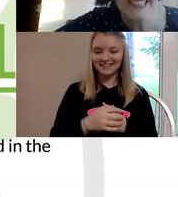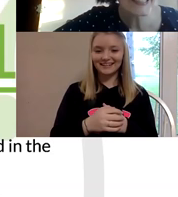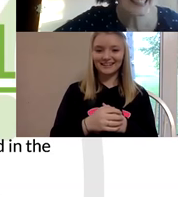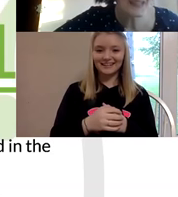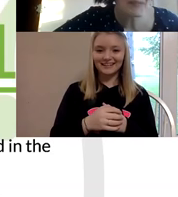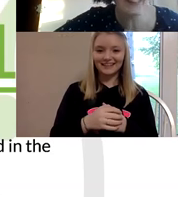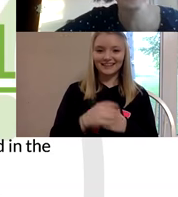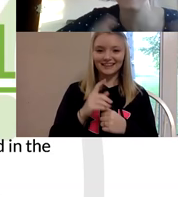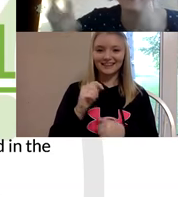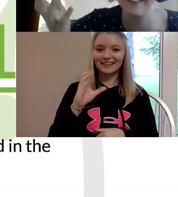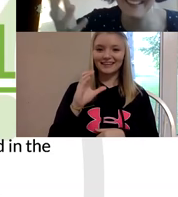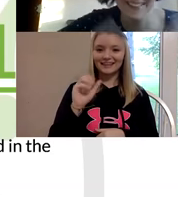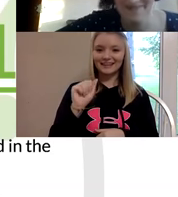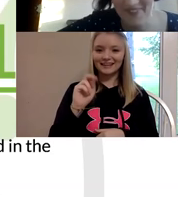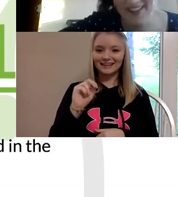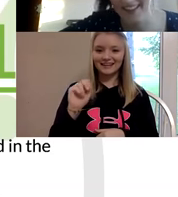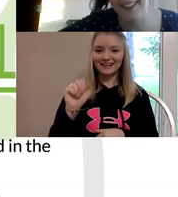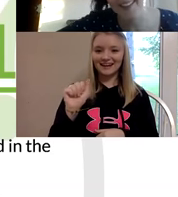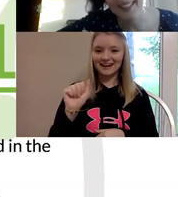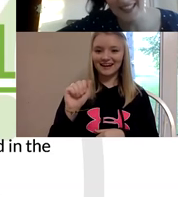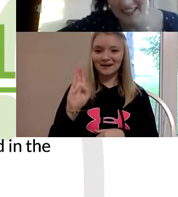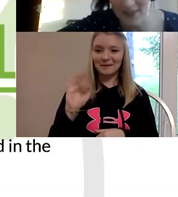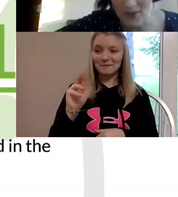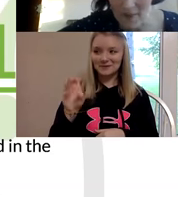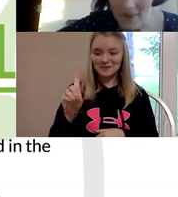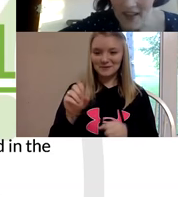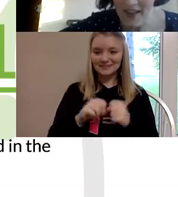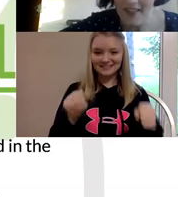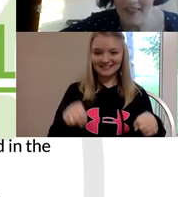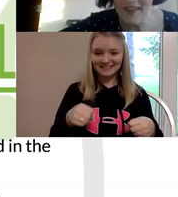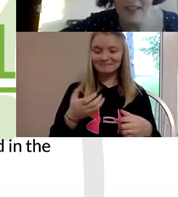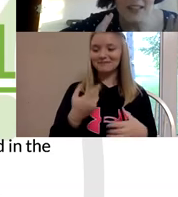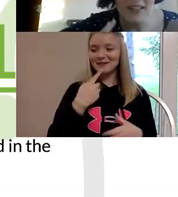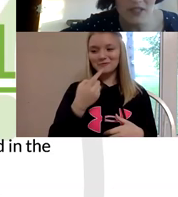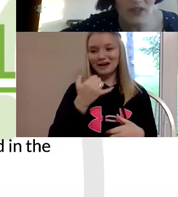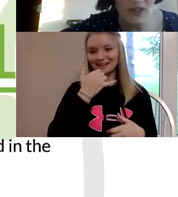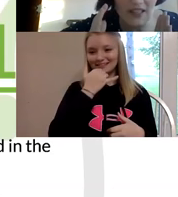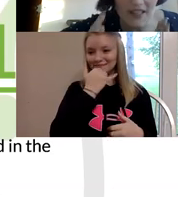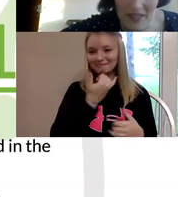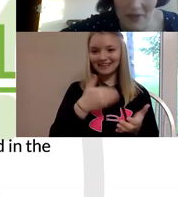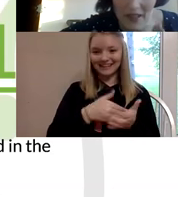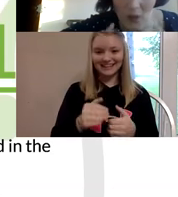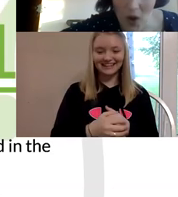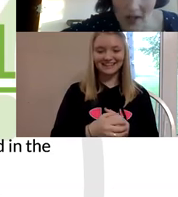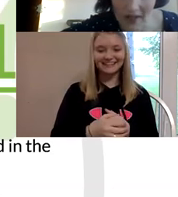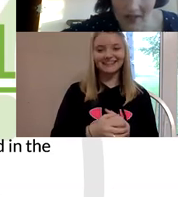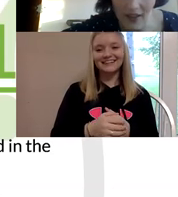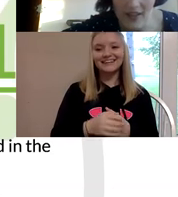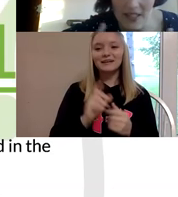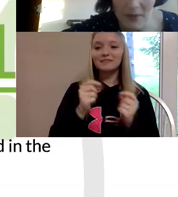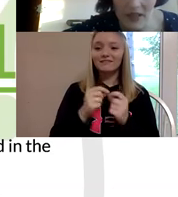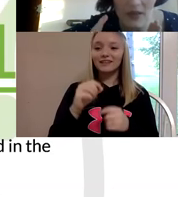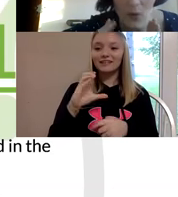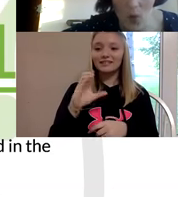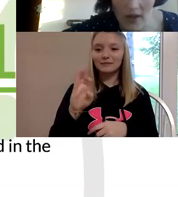cannabinoid system? Yeah, see, told you. Specifically, the CBD1 or